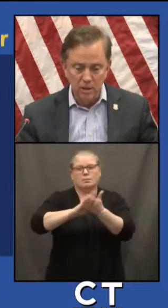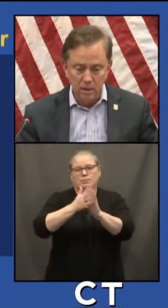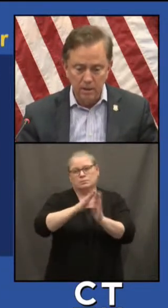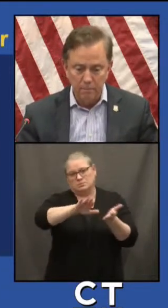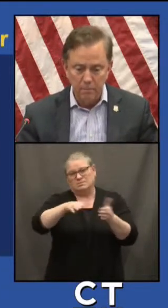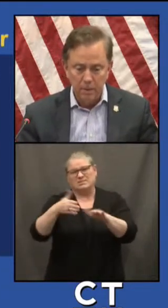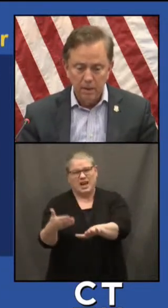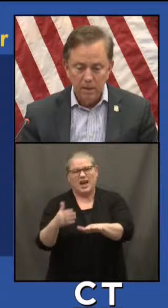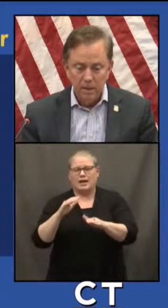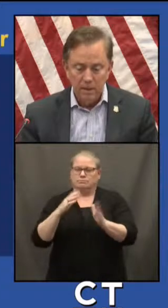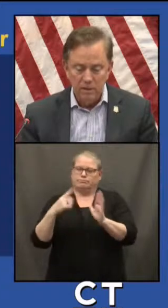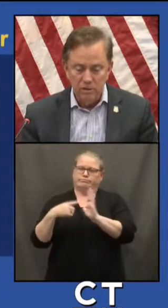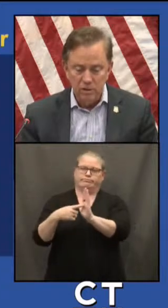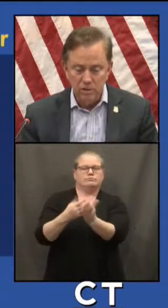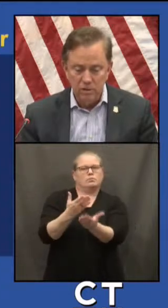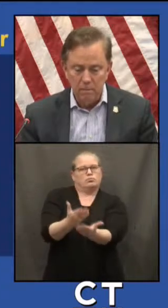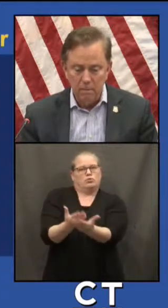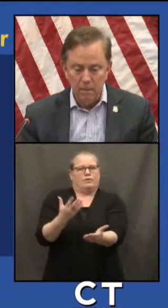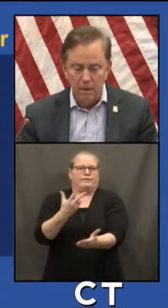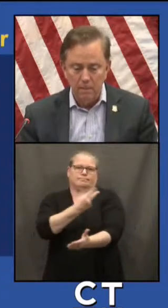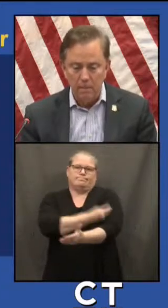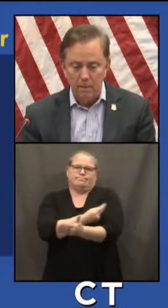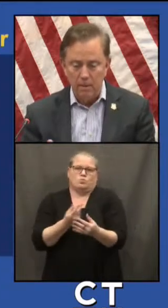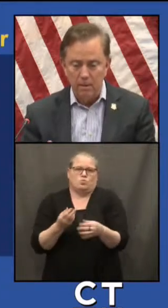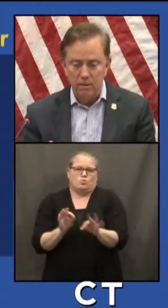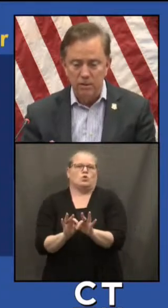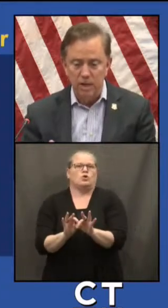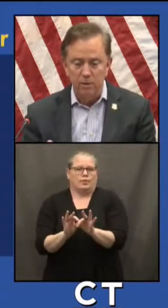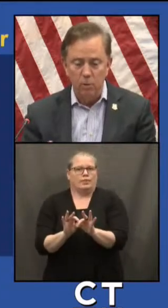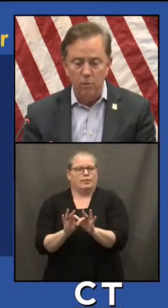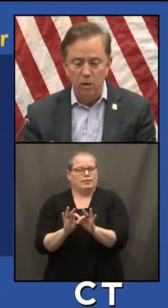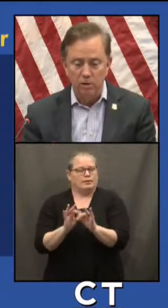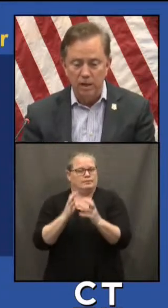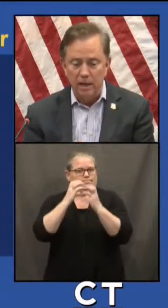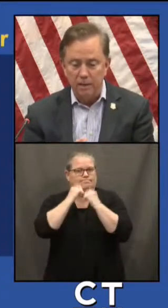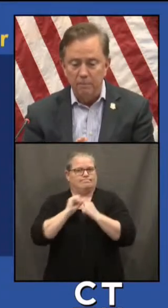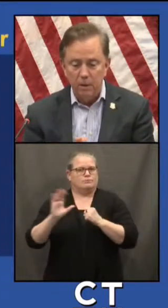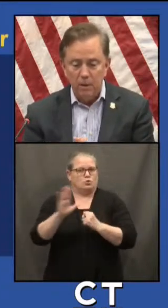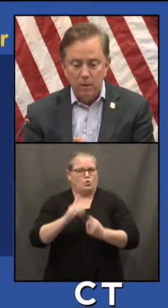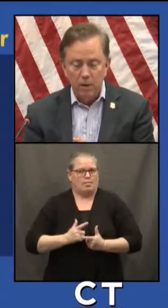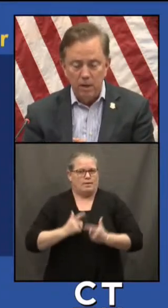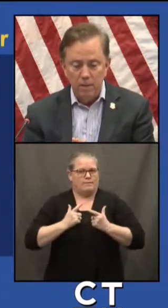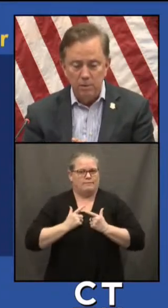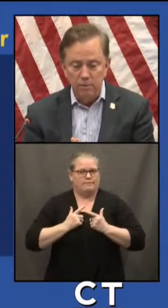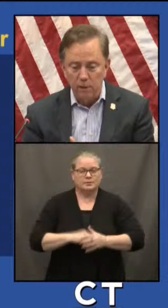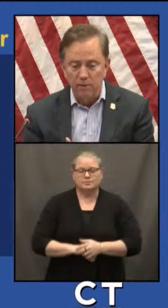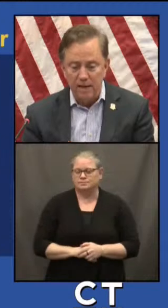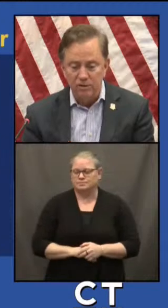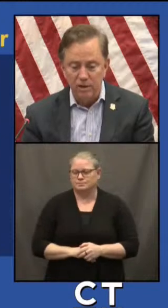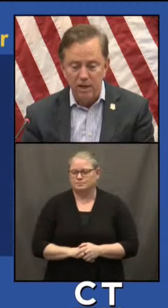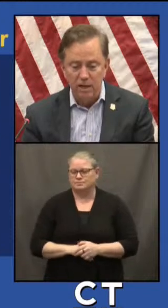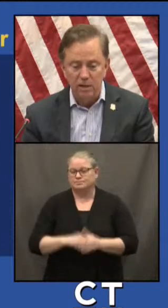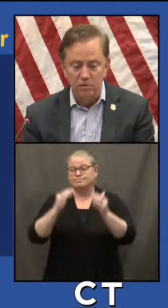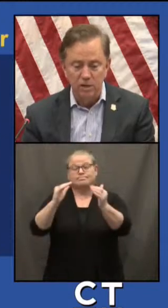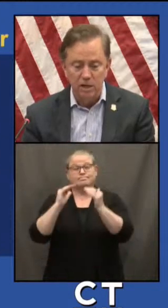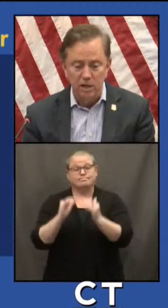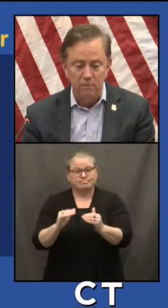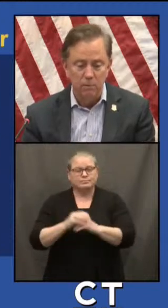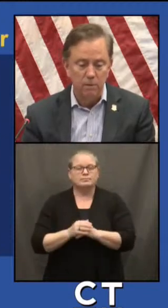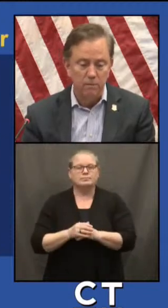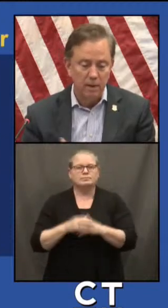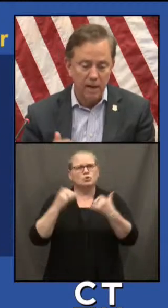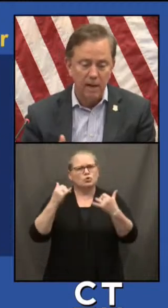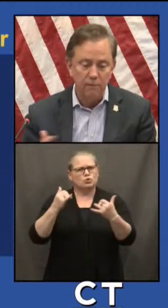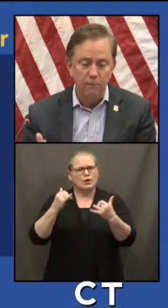chart is just a statement of where we are today. When it comes to fully vaccinated, you see